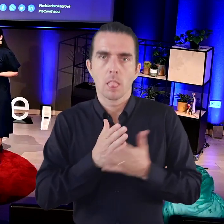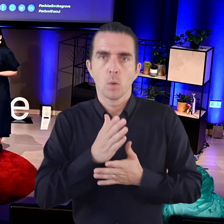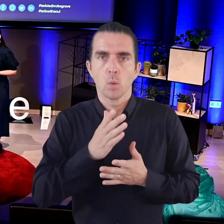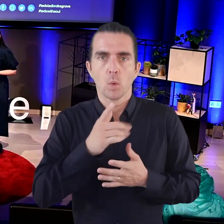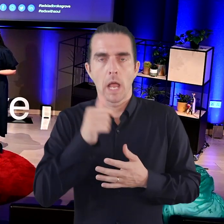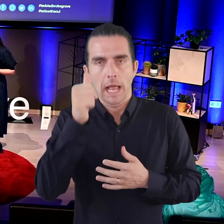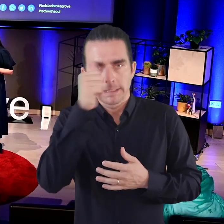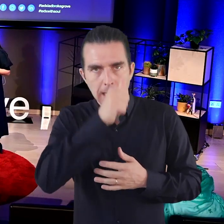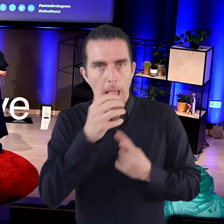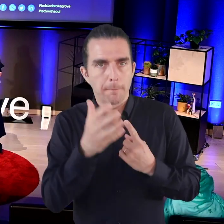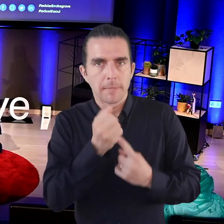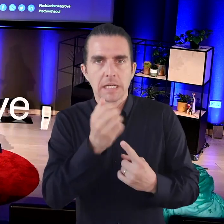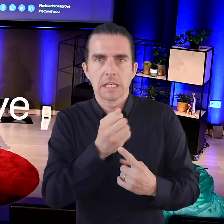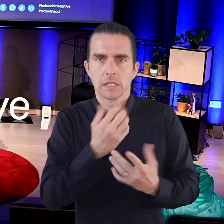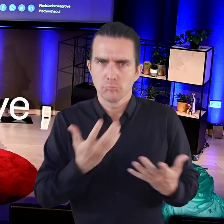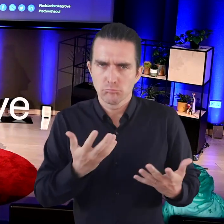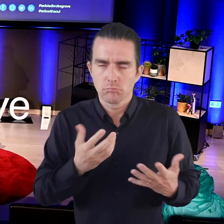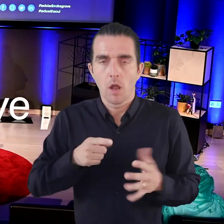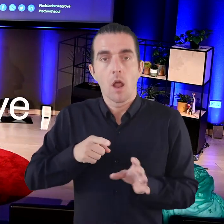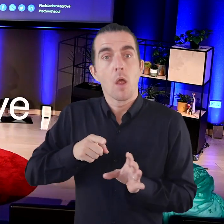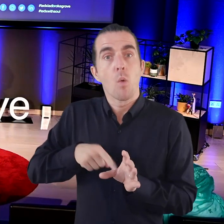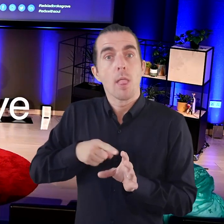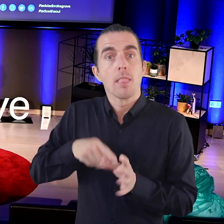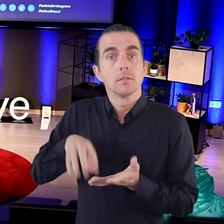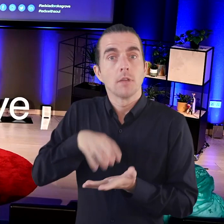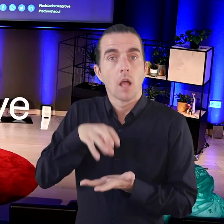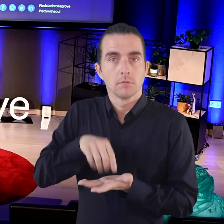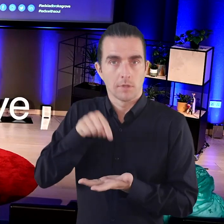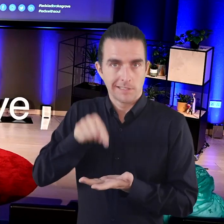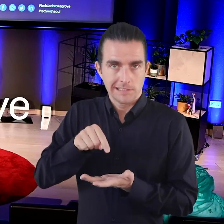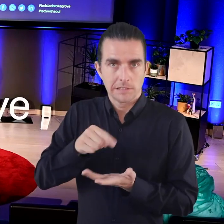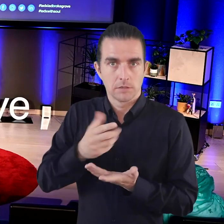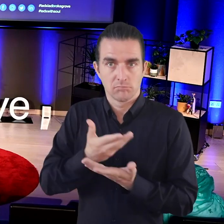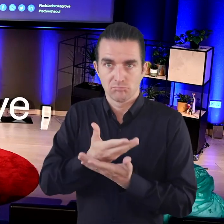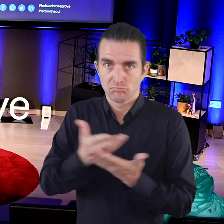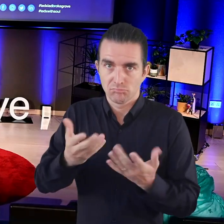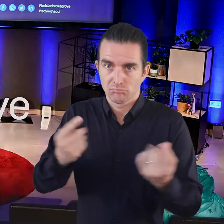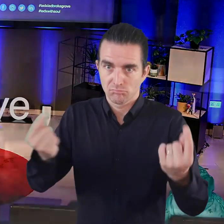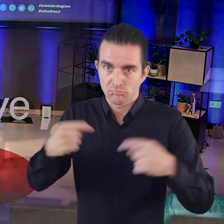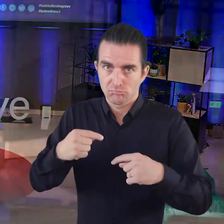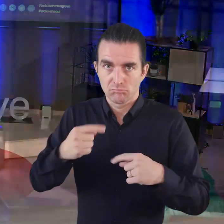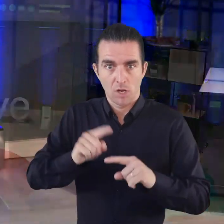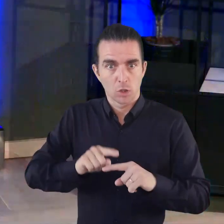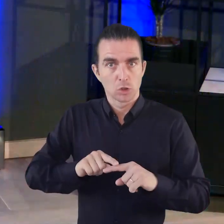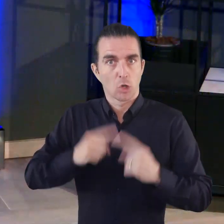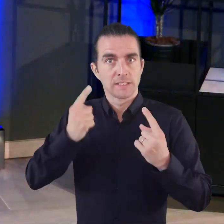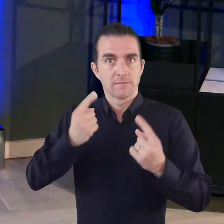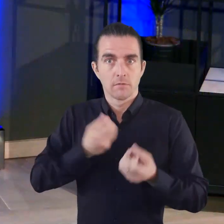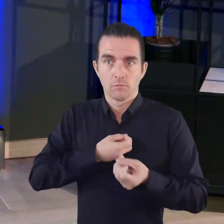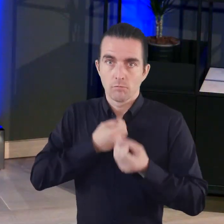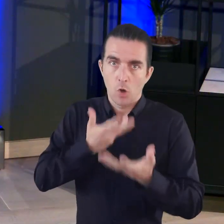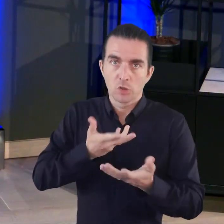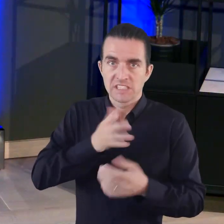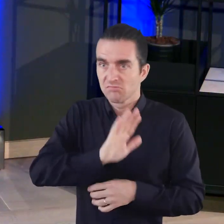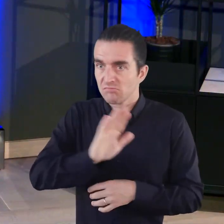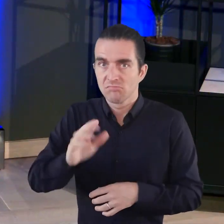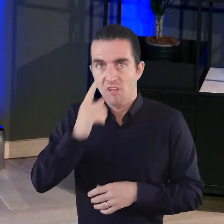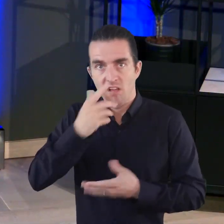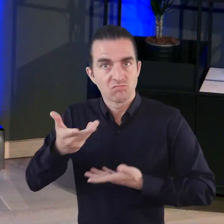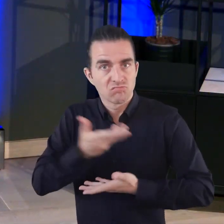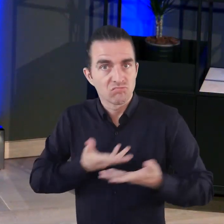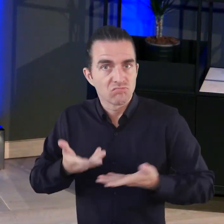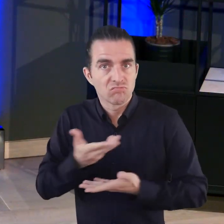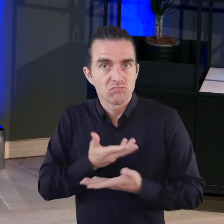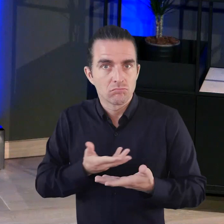a space where alternative voices can be heard, can create new possibilities. Girls can also